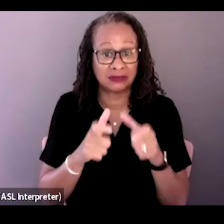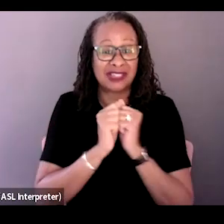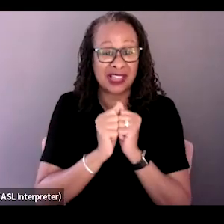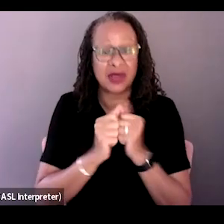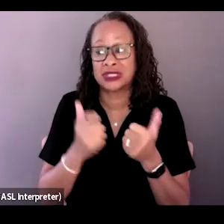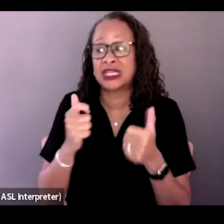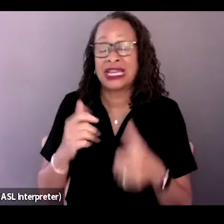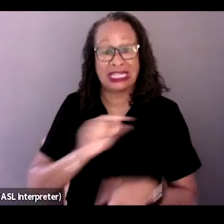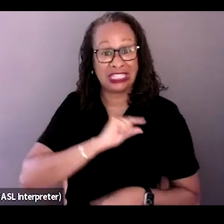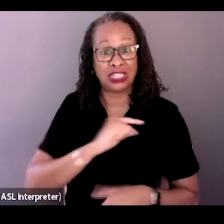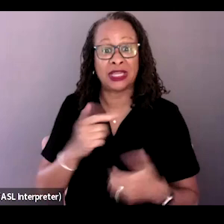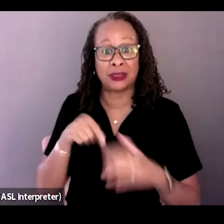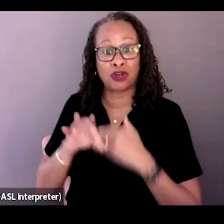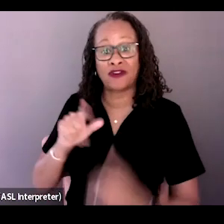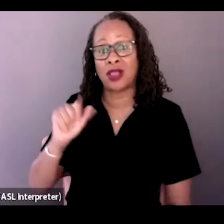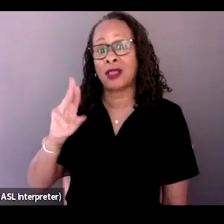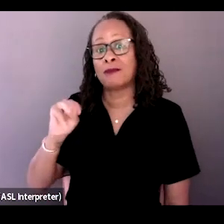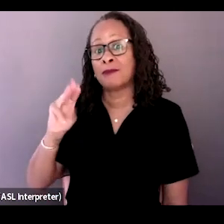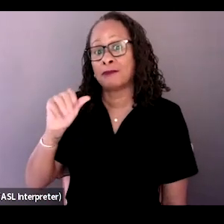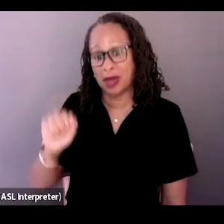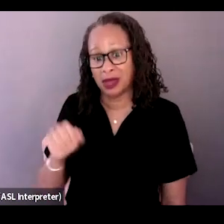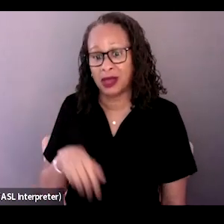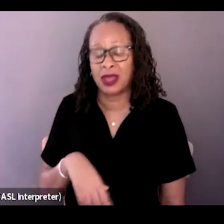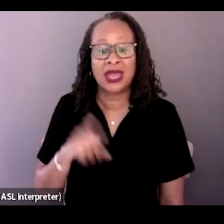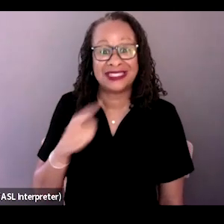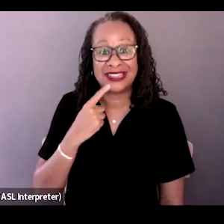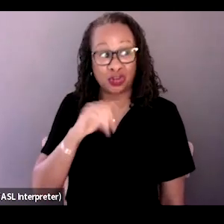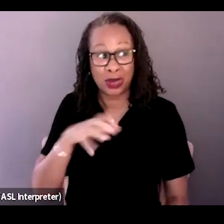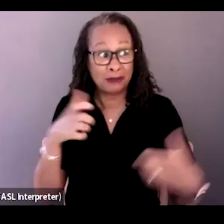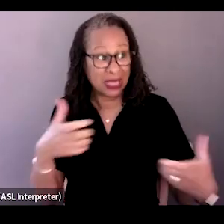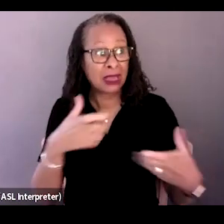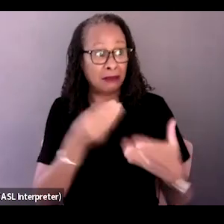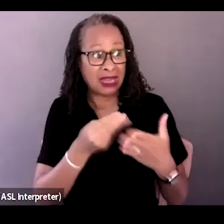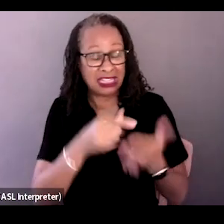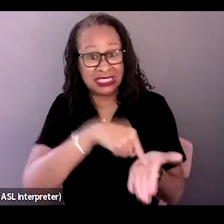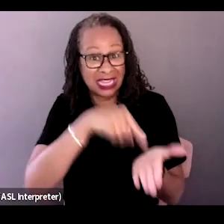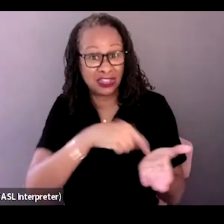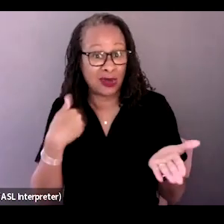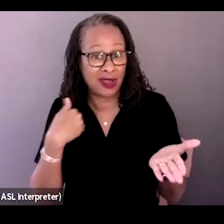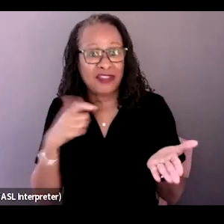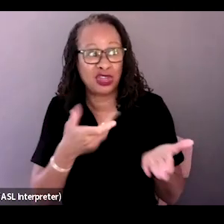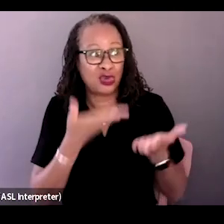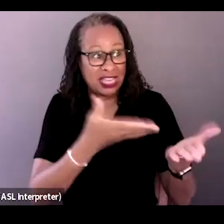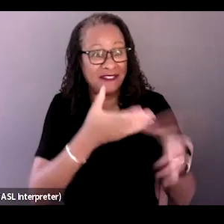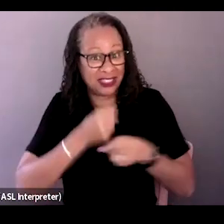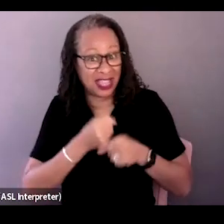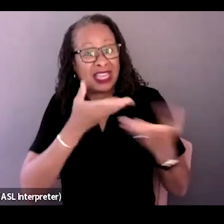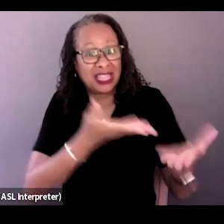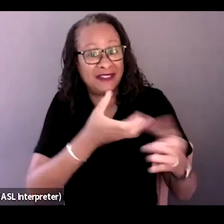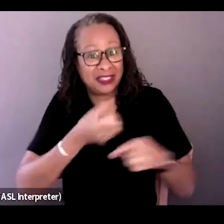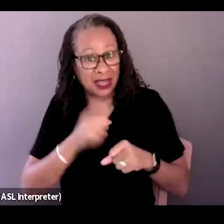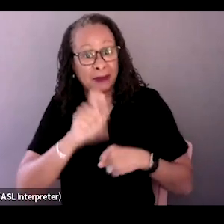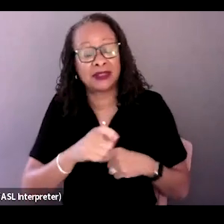was grilling Moshi Chombe, hey guy, you're in bed with big money, you better take care, you have to give and take, and give and take. And